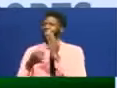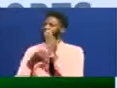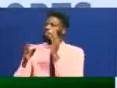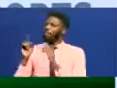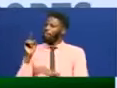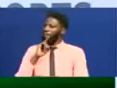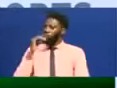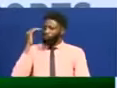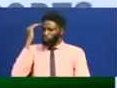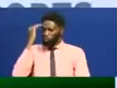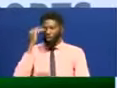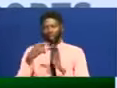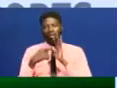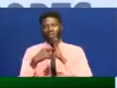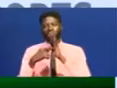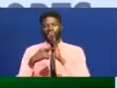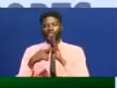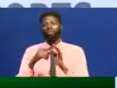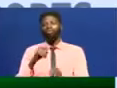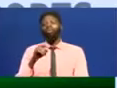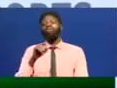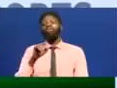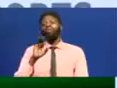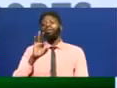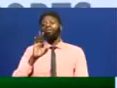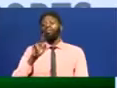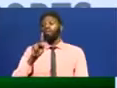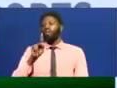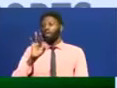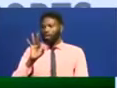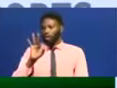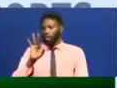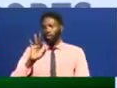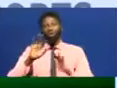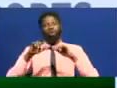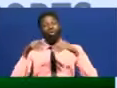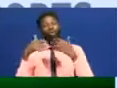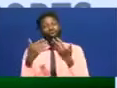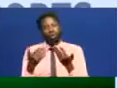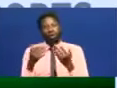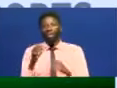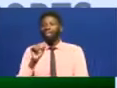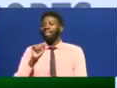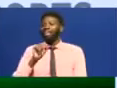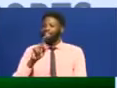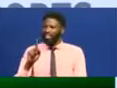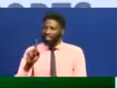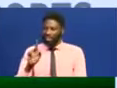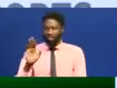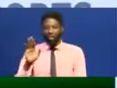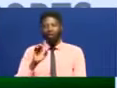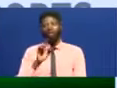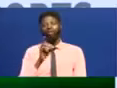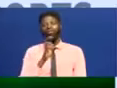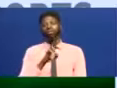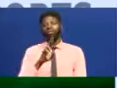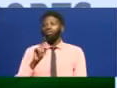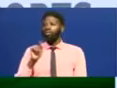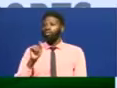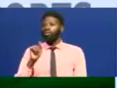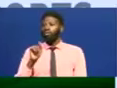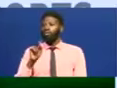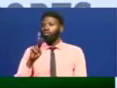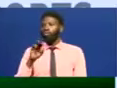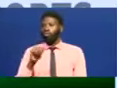Kenya Federation of Doris Petra here, or the Athletics Kenya Federation of Dr. Tuwei, or the National